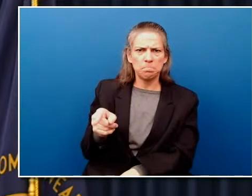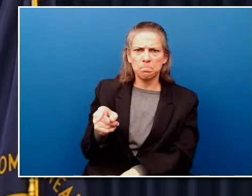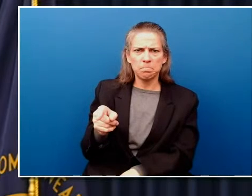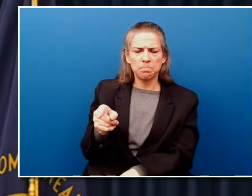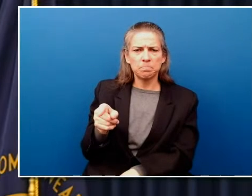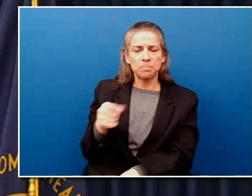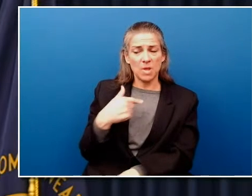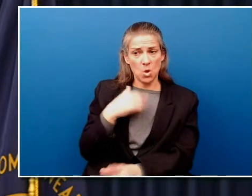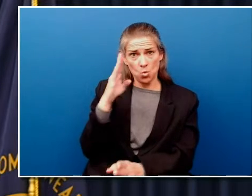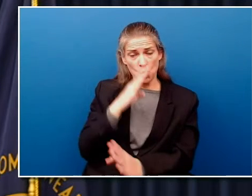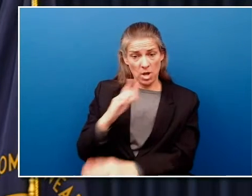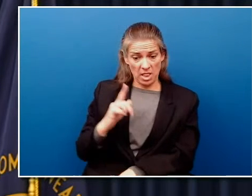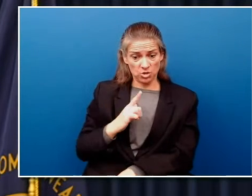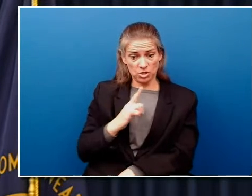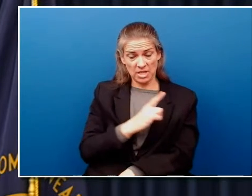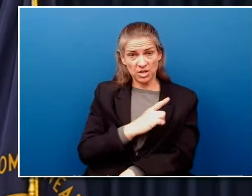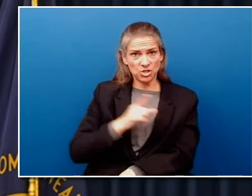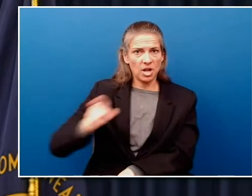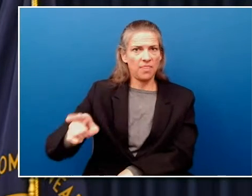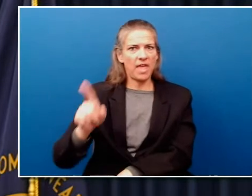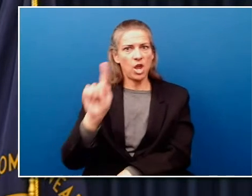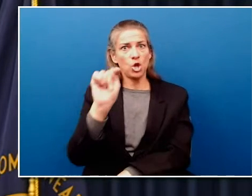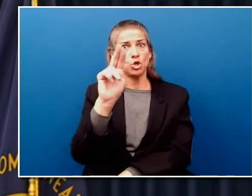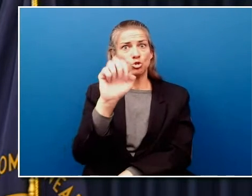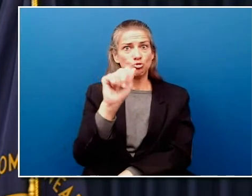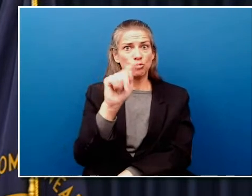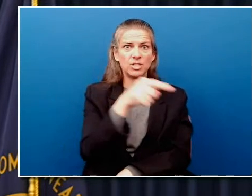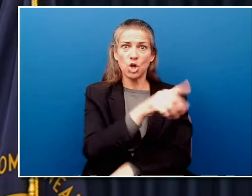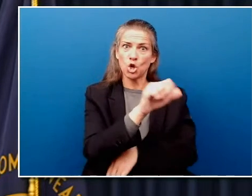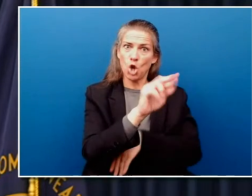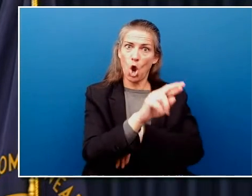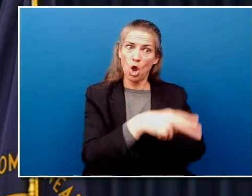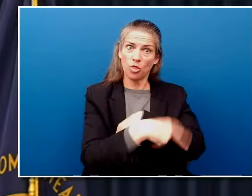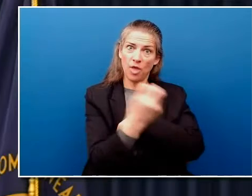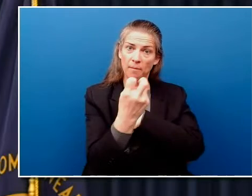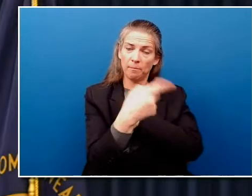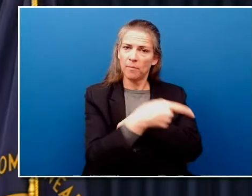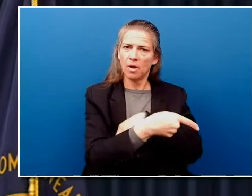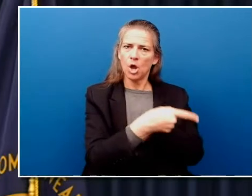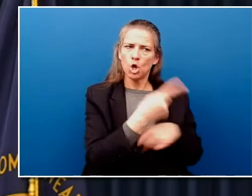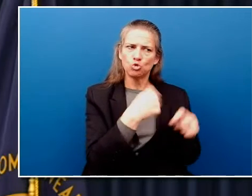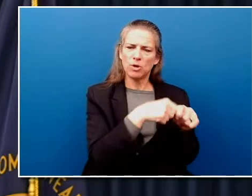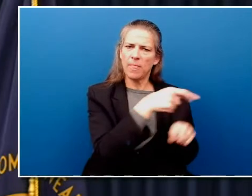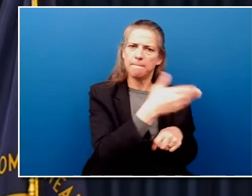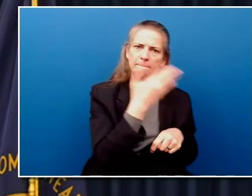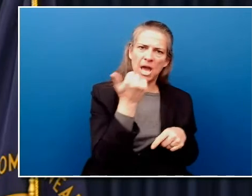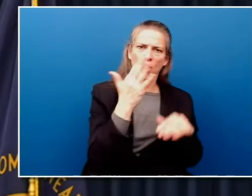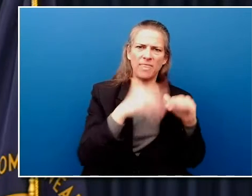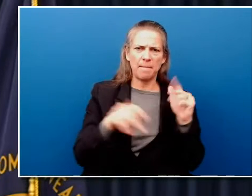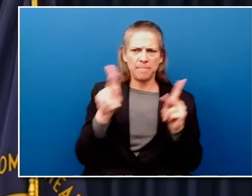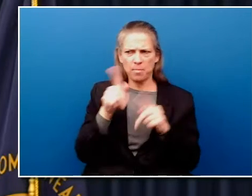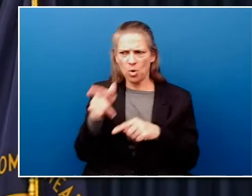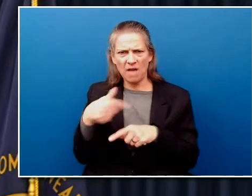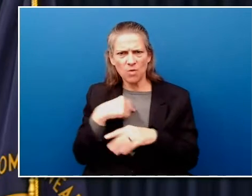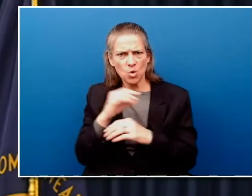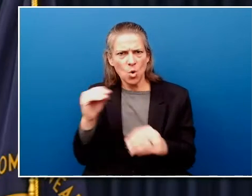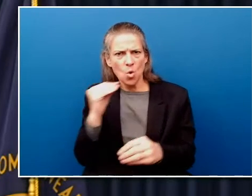an abandoned car better than one that has a person sleeping in it. So we'll have more information on that